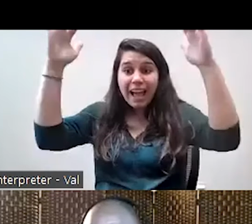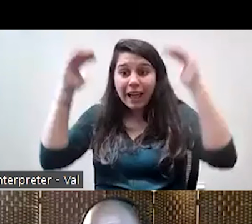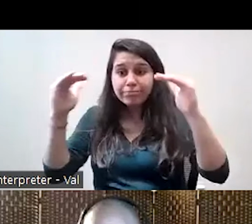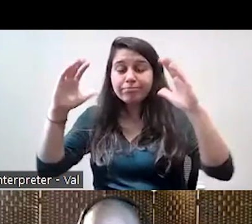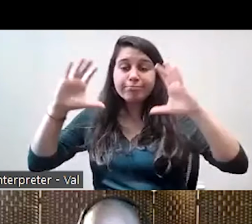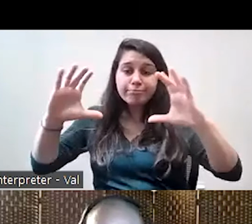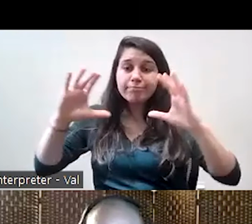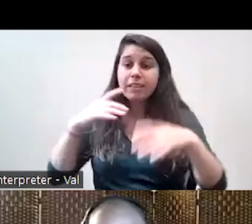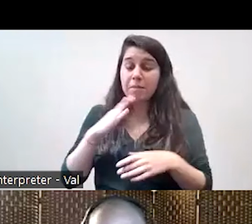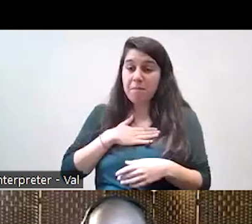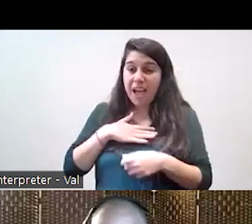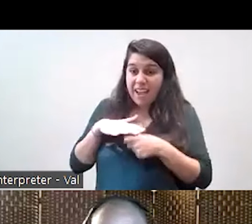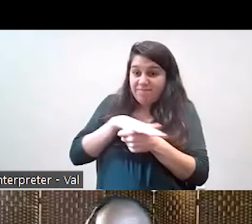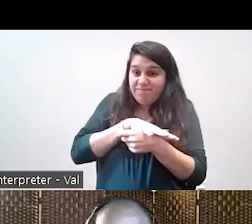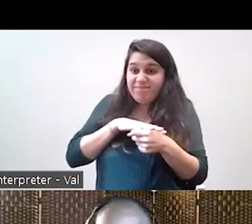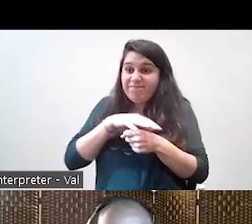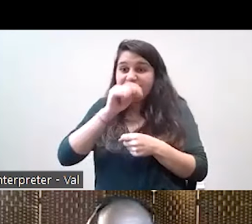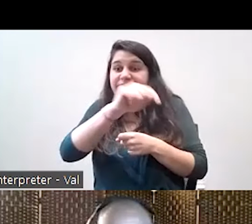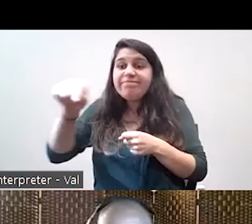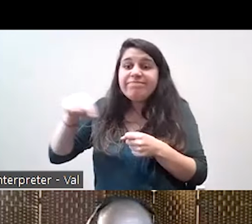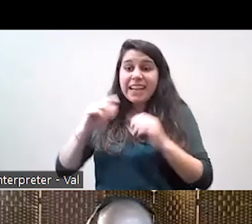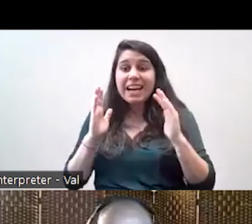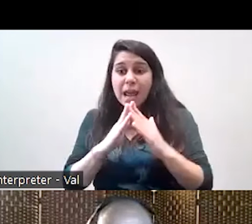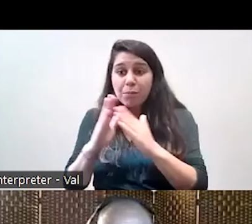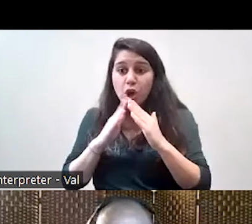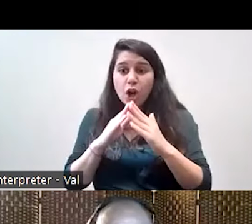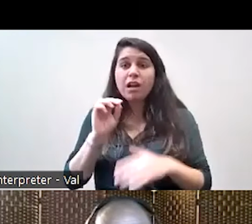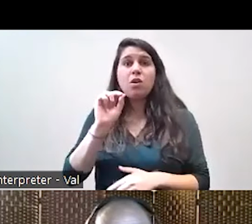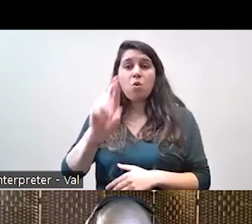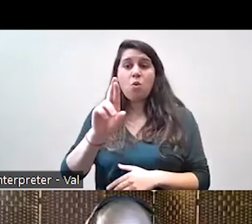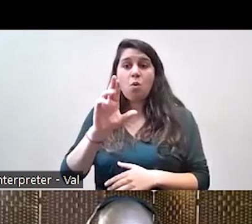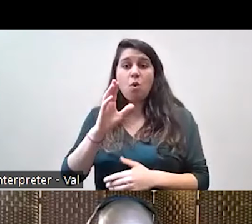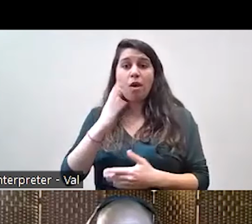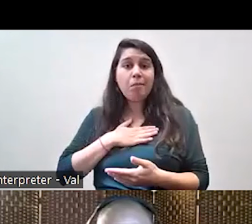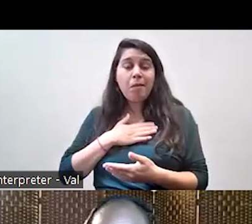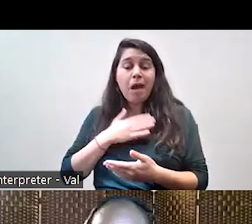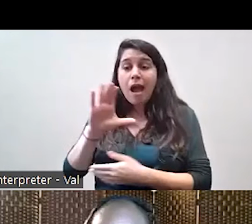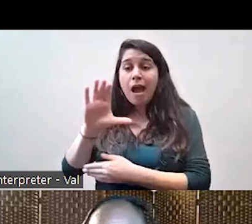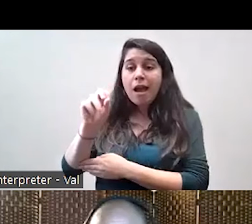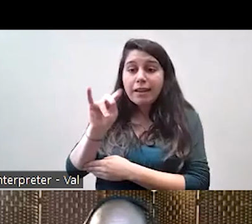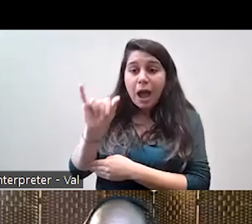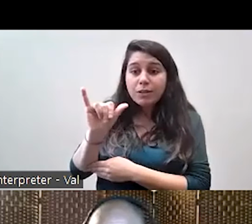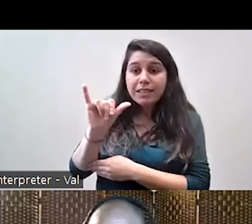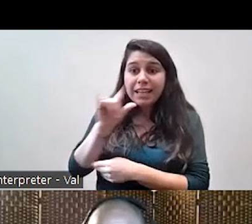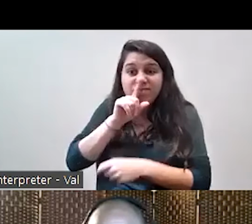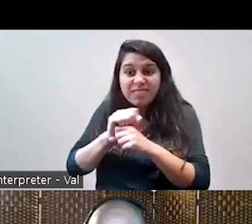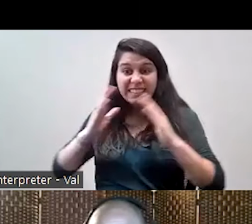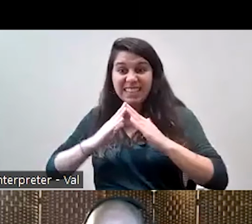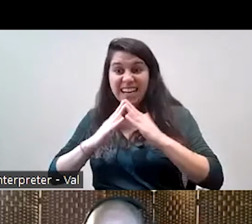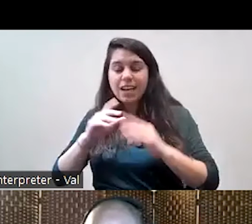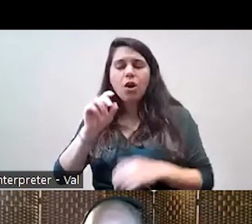geographic community, like neighborhood or county, for example, as well as their